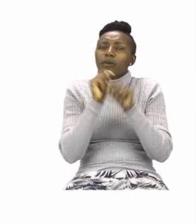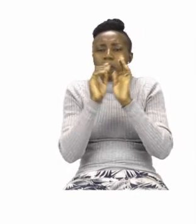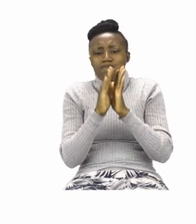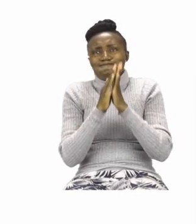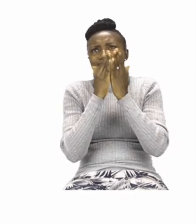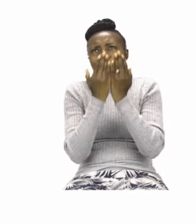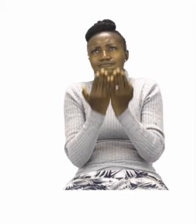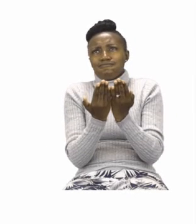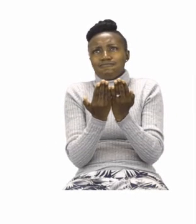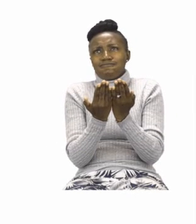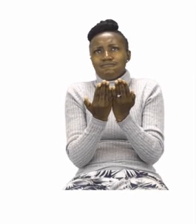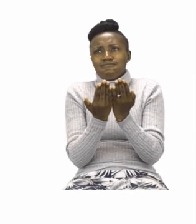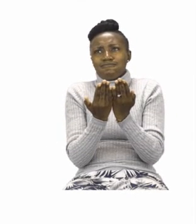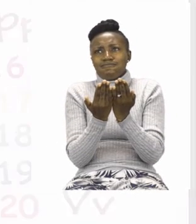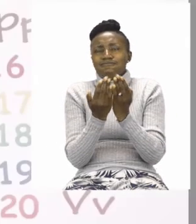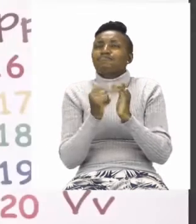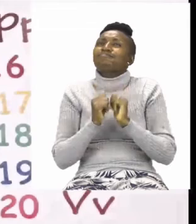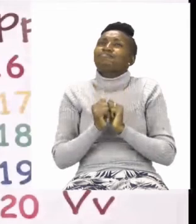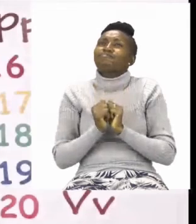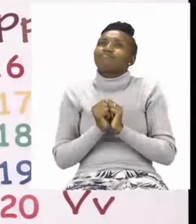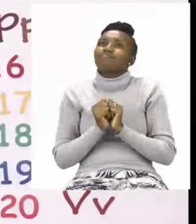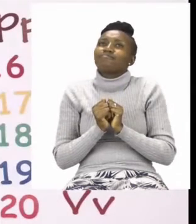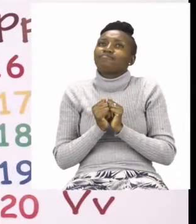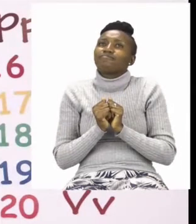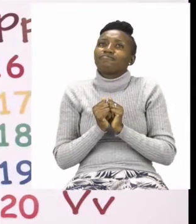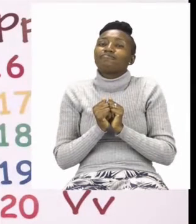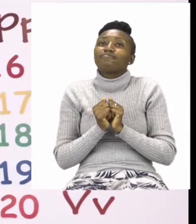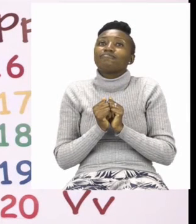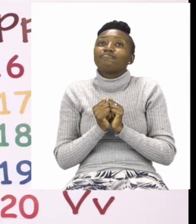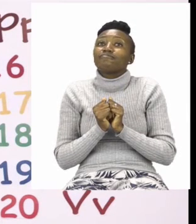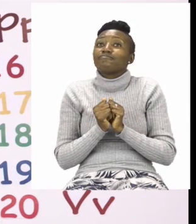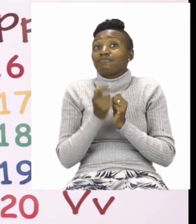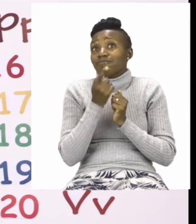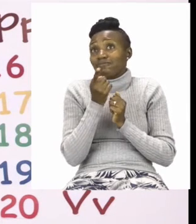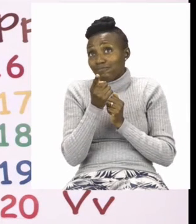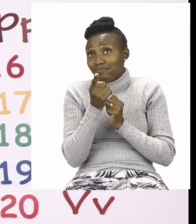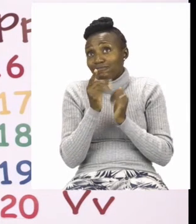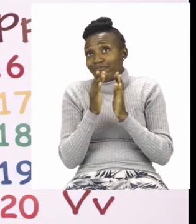book. Everyone, let's say book. Book.